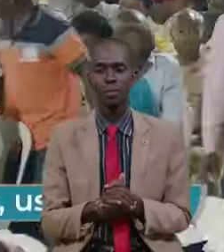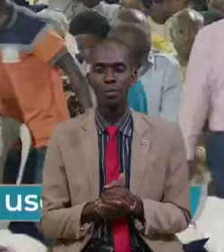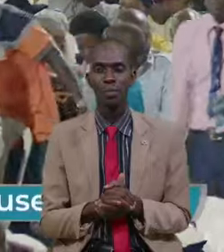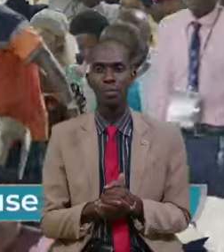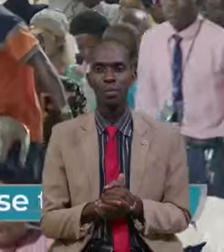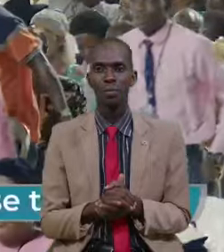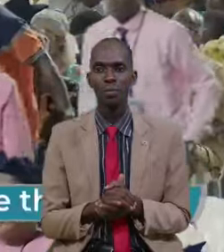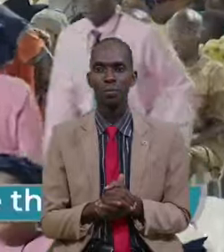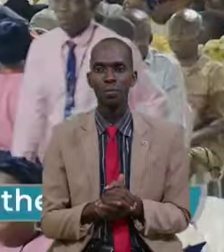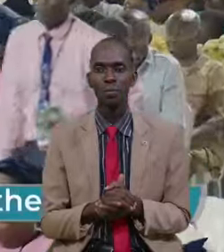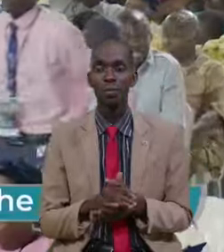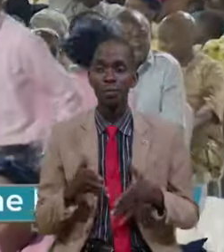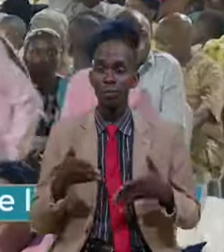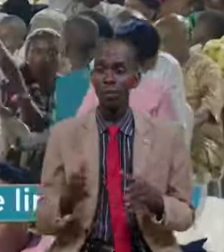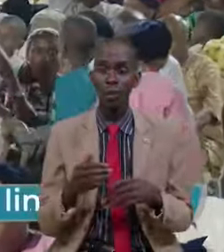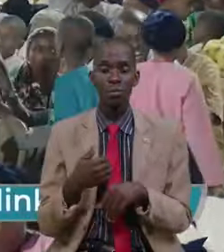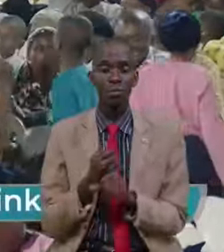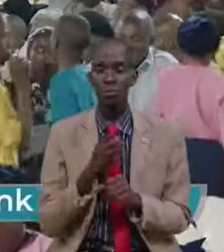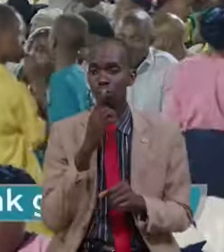Let's make sure we reach all the people